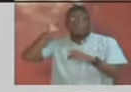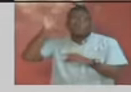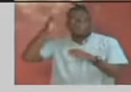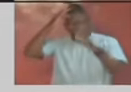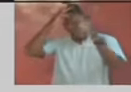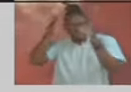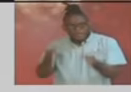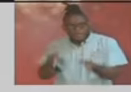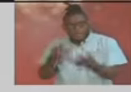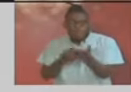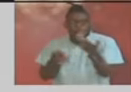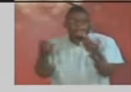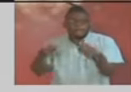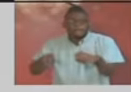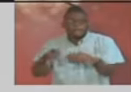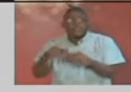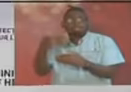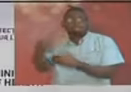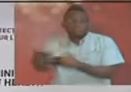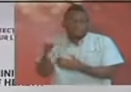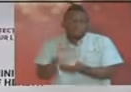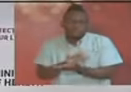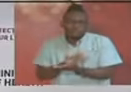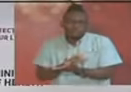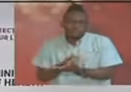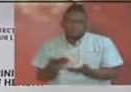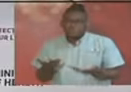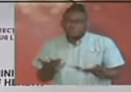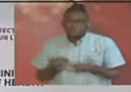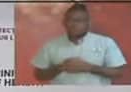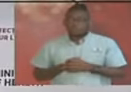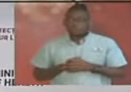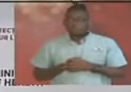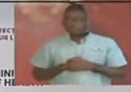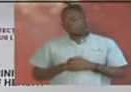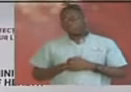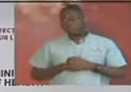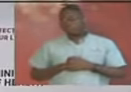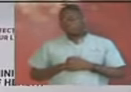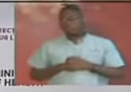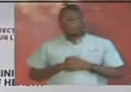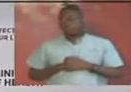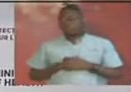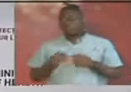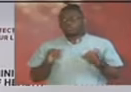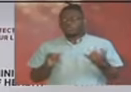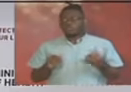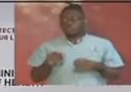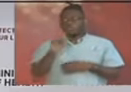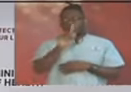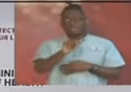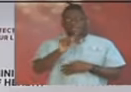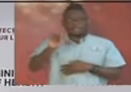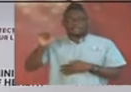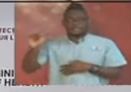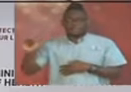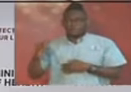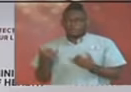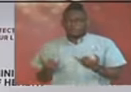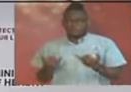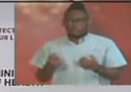our advice from a health perspective. Thank you very much. And now to TTT Limited, please.